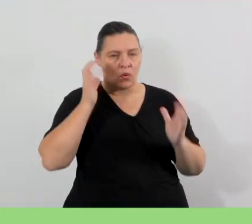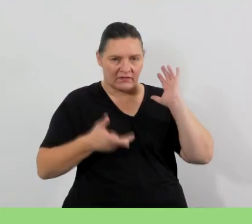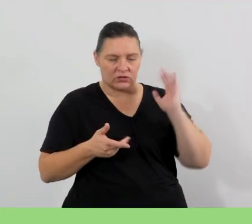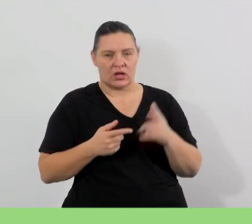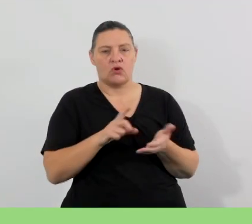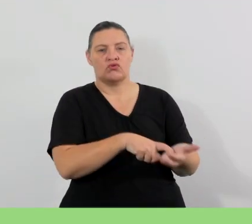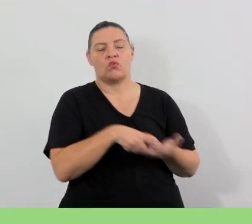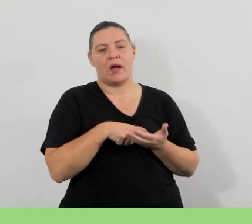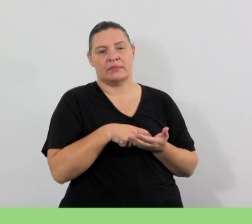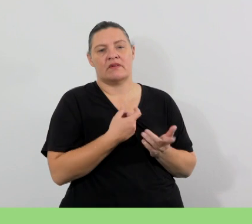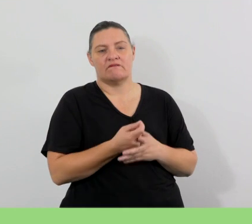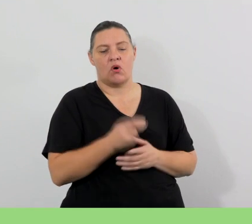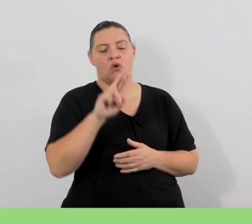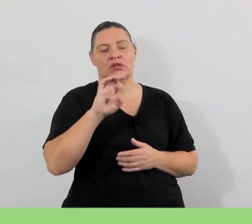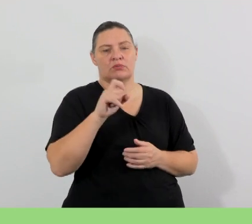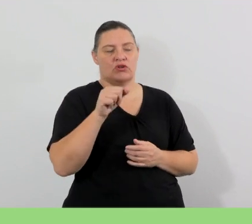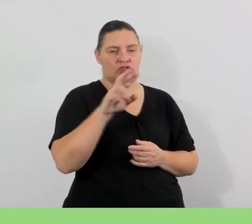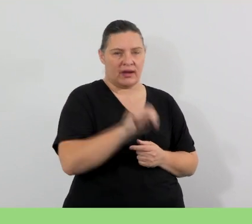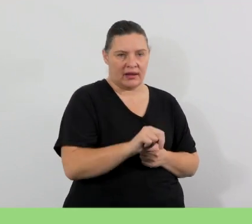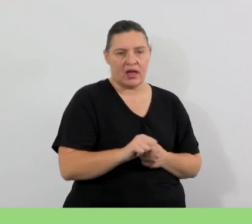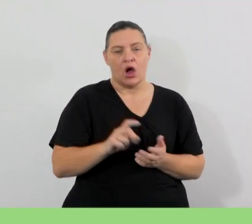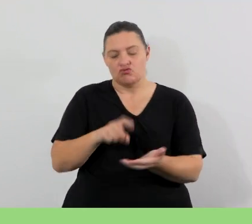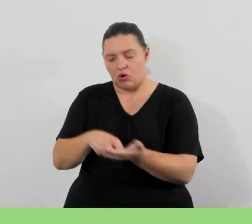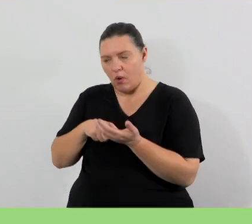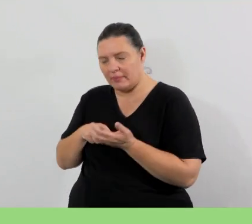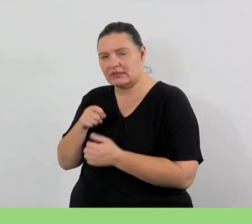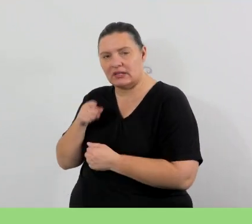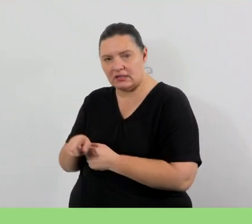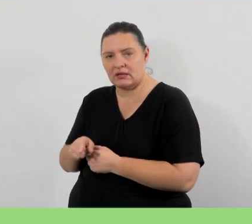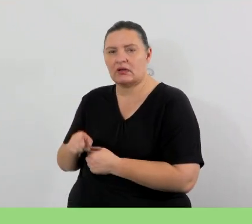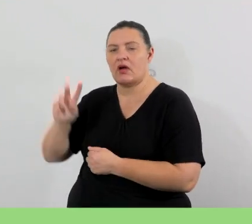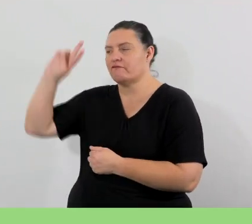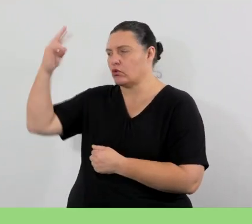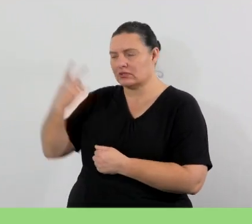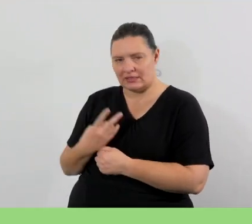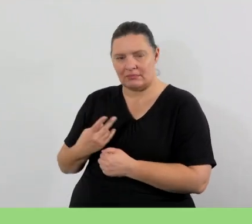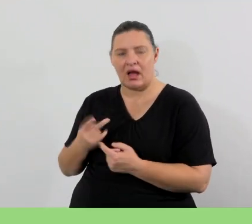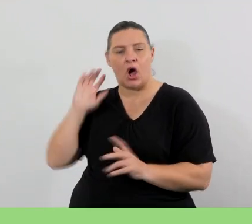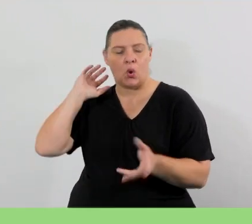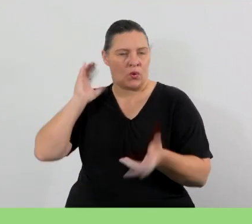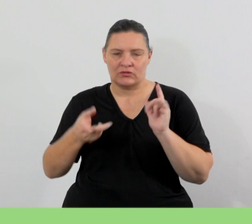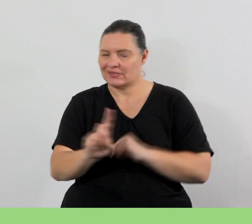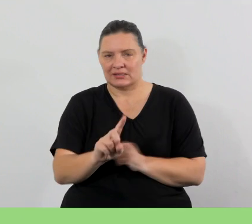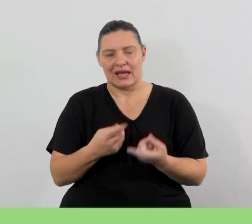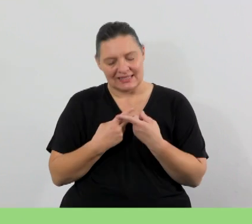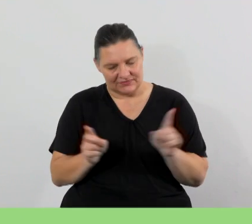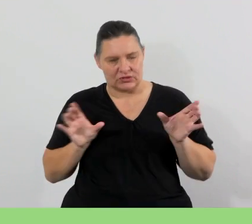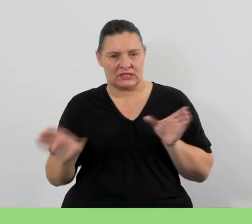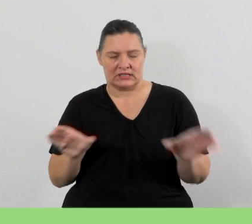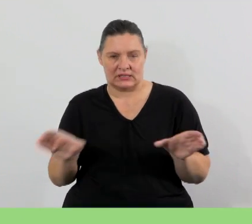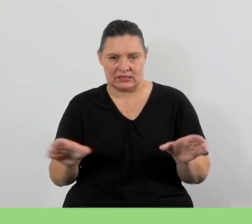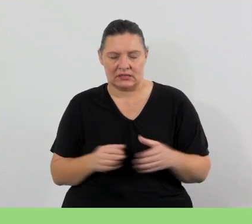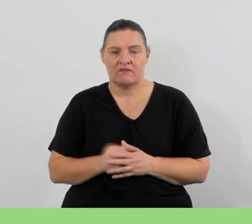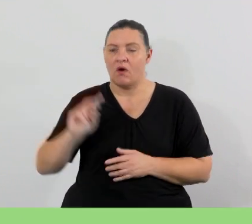make the mistake of confusing the requirements of respiration with the requirements of photosynthesis. So it